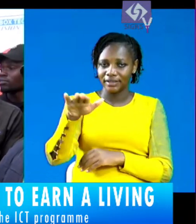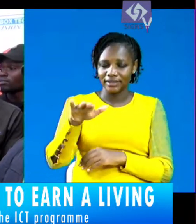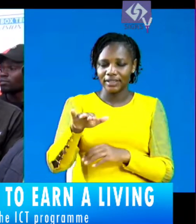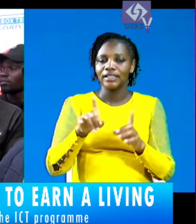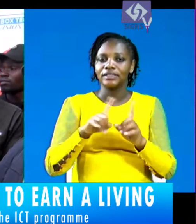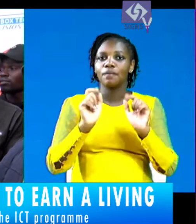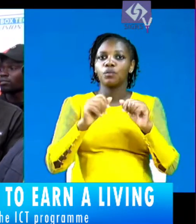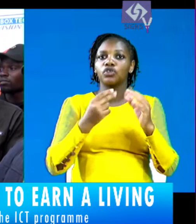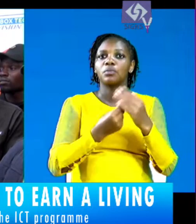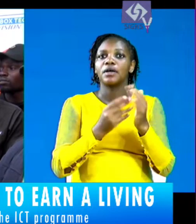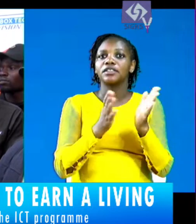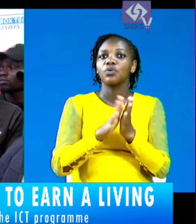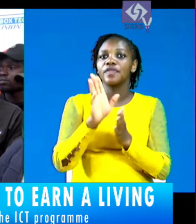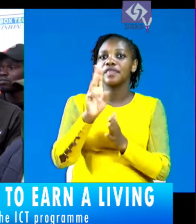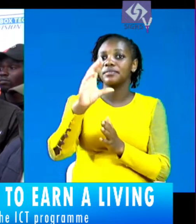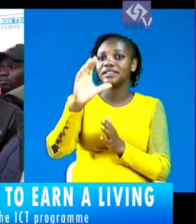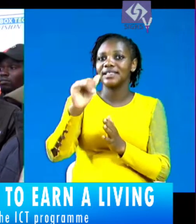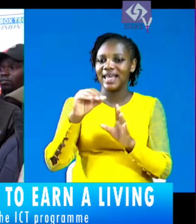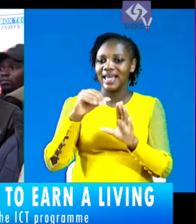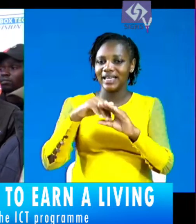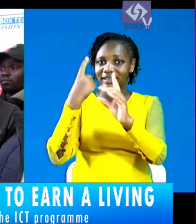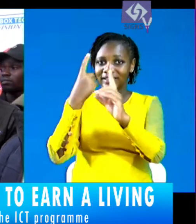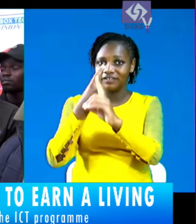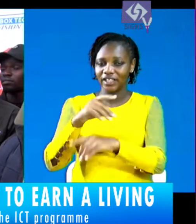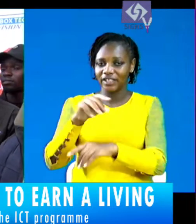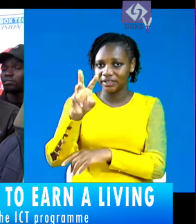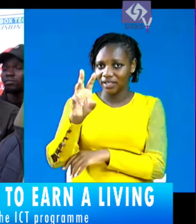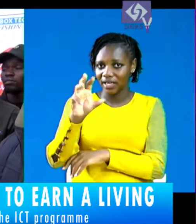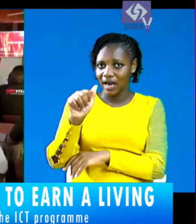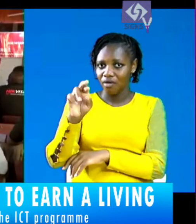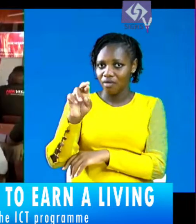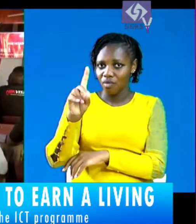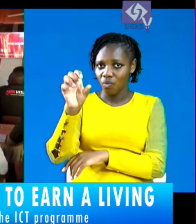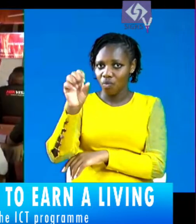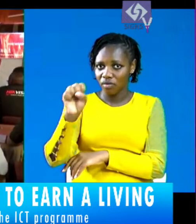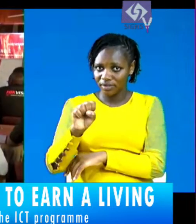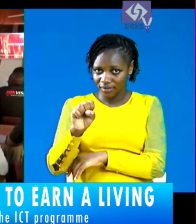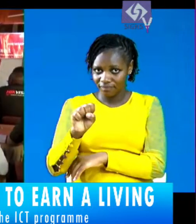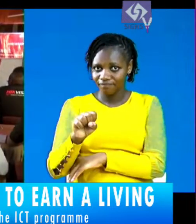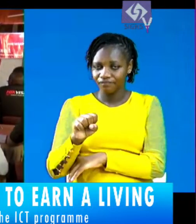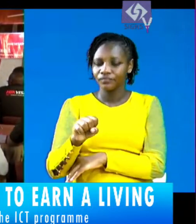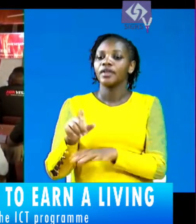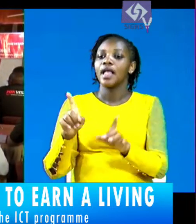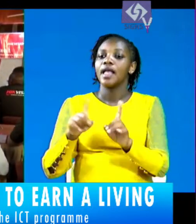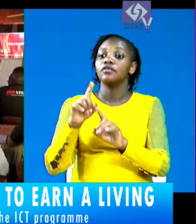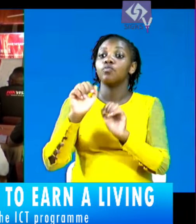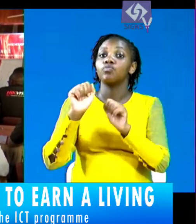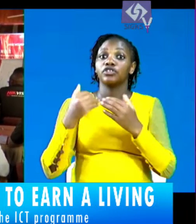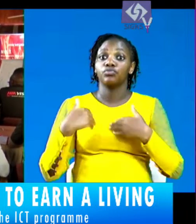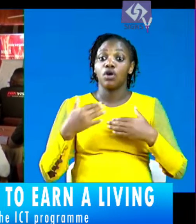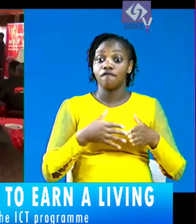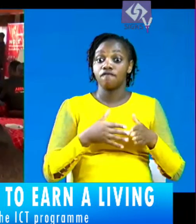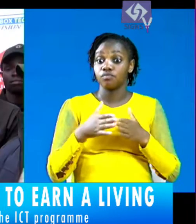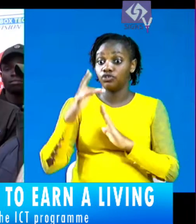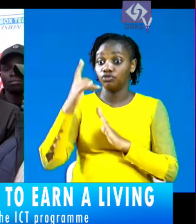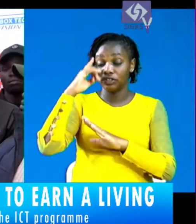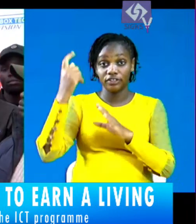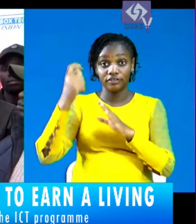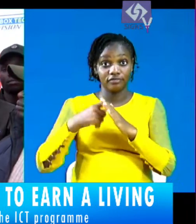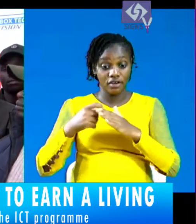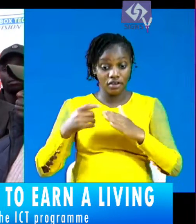MCS. And this will actually not only create an avenue for training for our